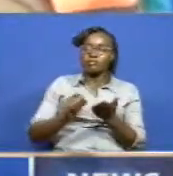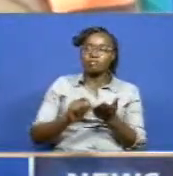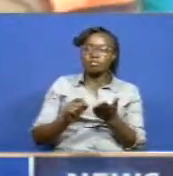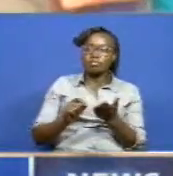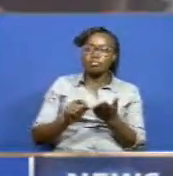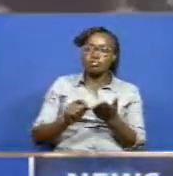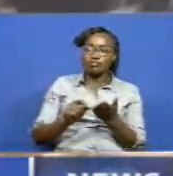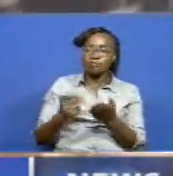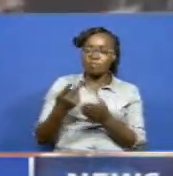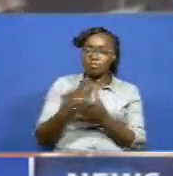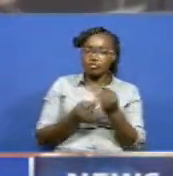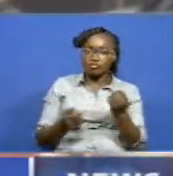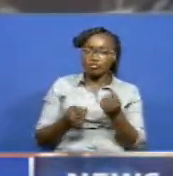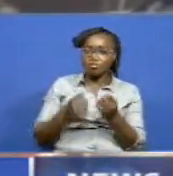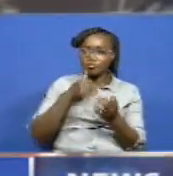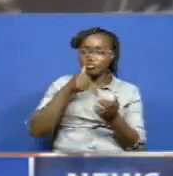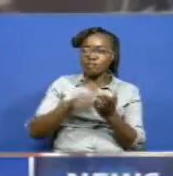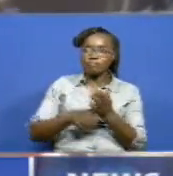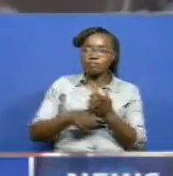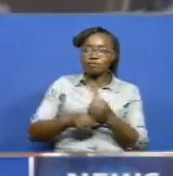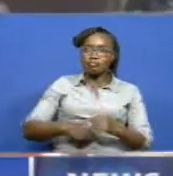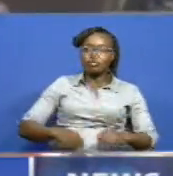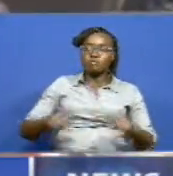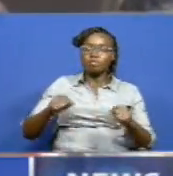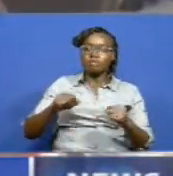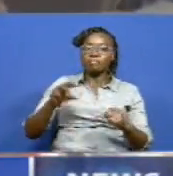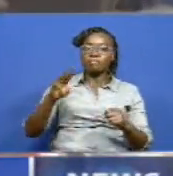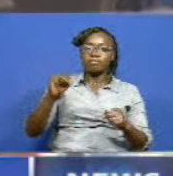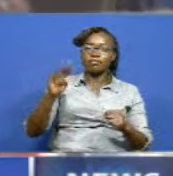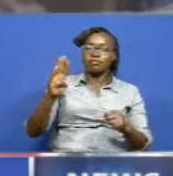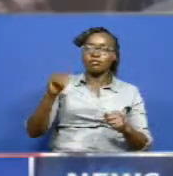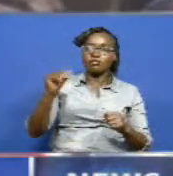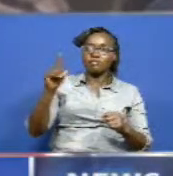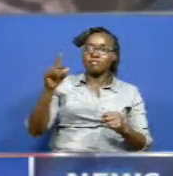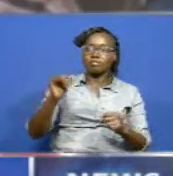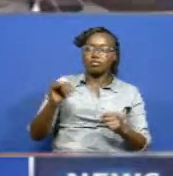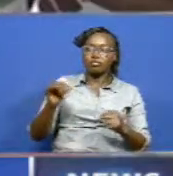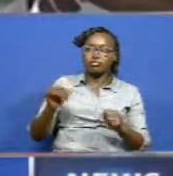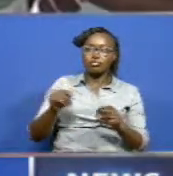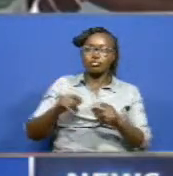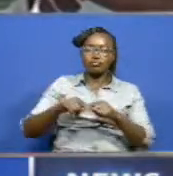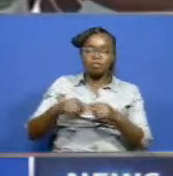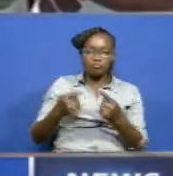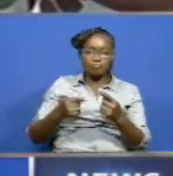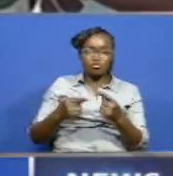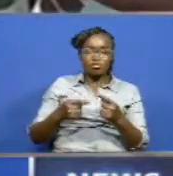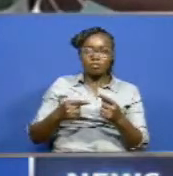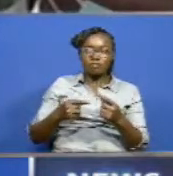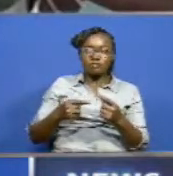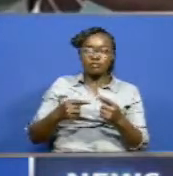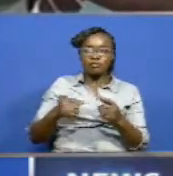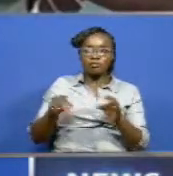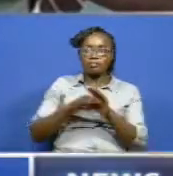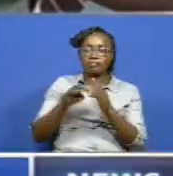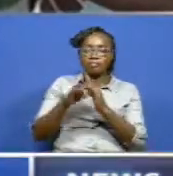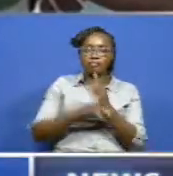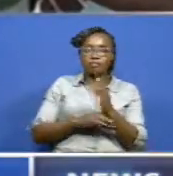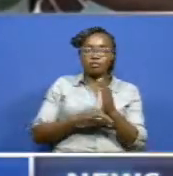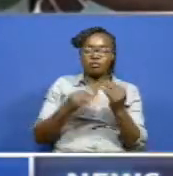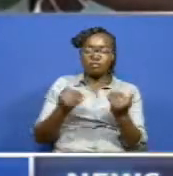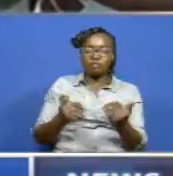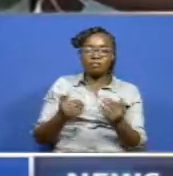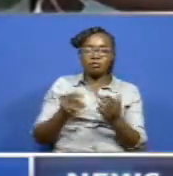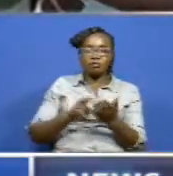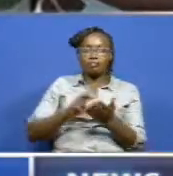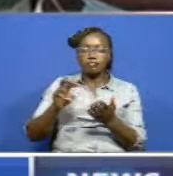the duo drafted a letter to the party's chairman John Mbadi to terminate Obado's membership. Mr. Obado, now that he has